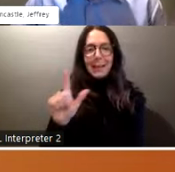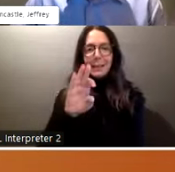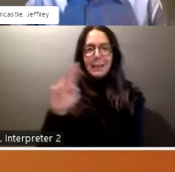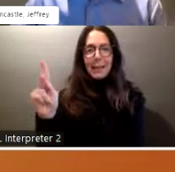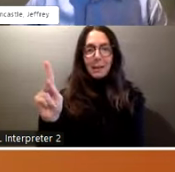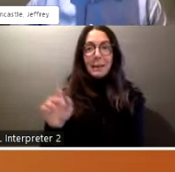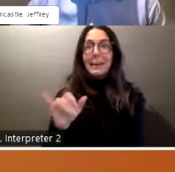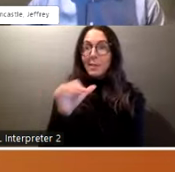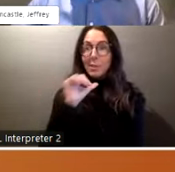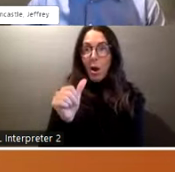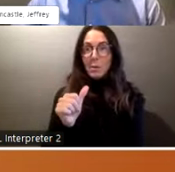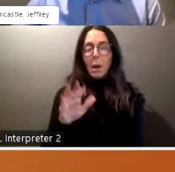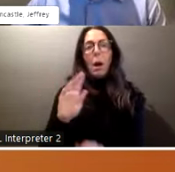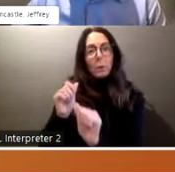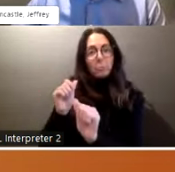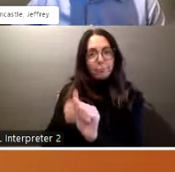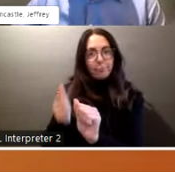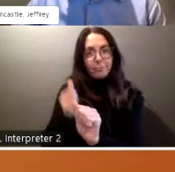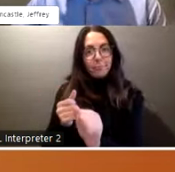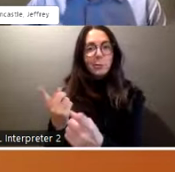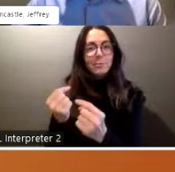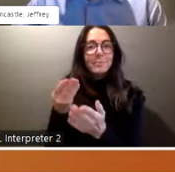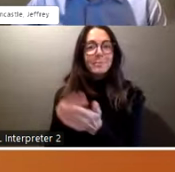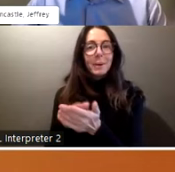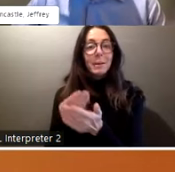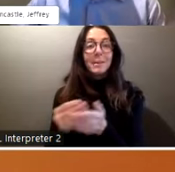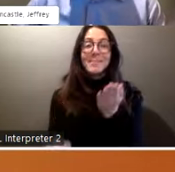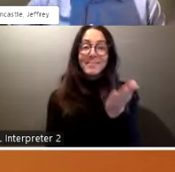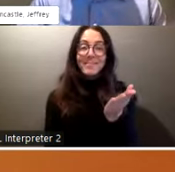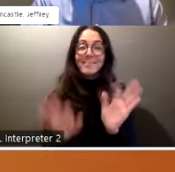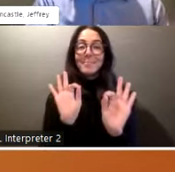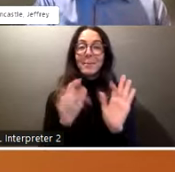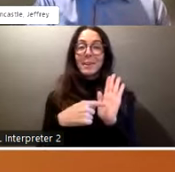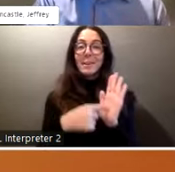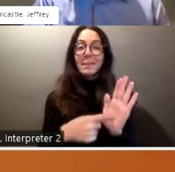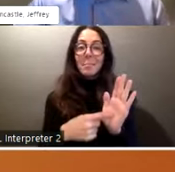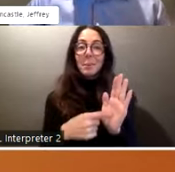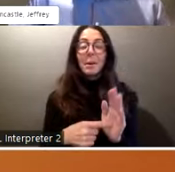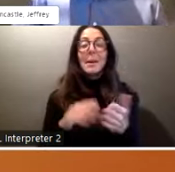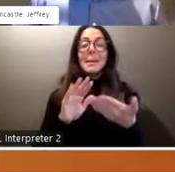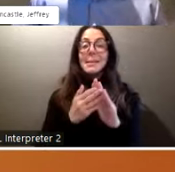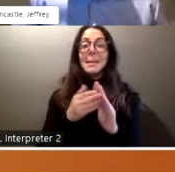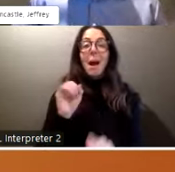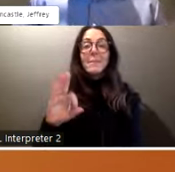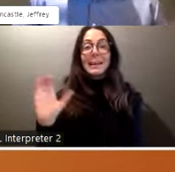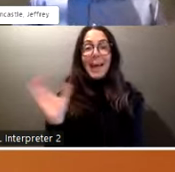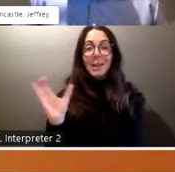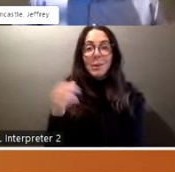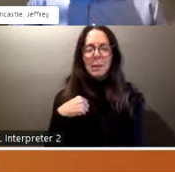collection activity. So with this here, a perfect example of, if they claim to be the city of Calgary, you're not